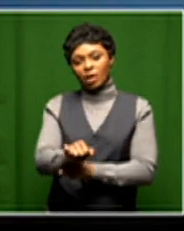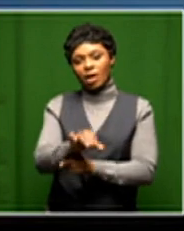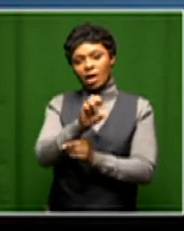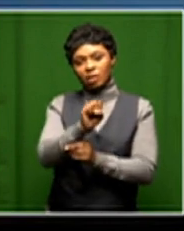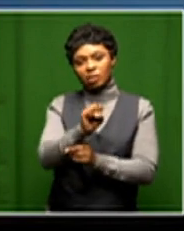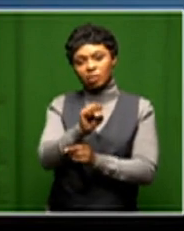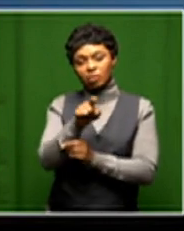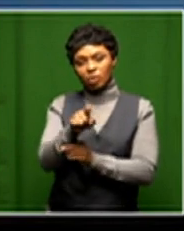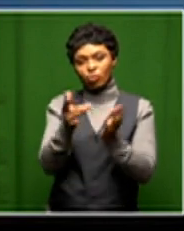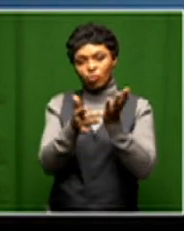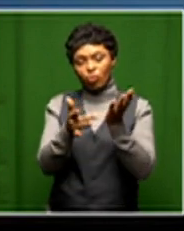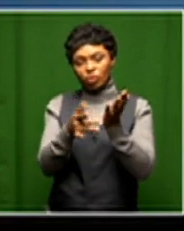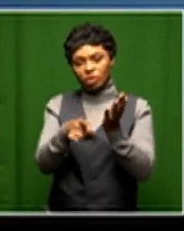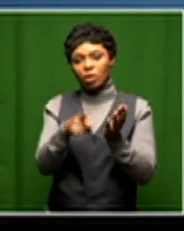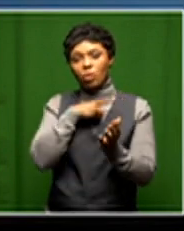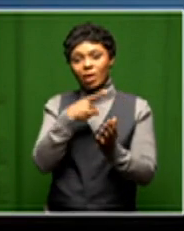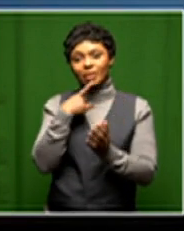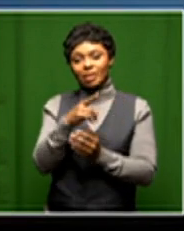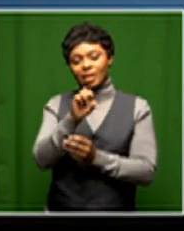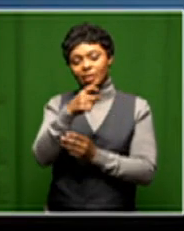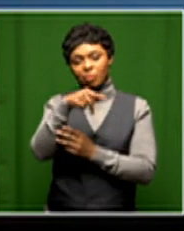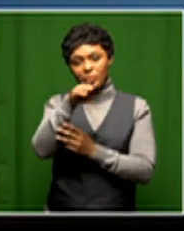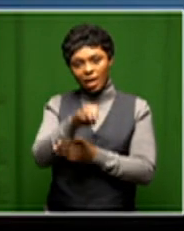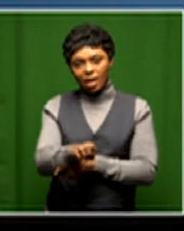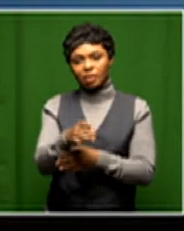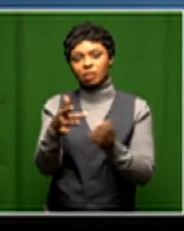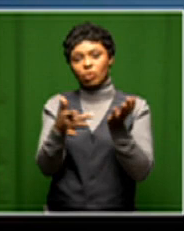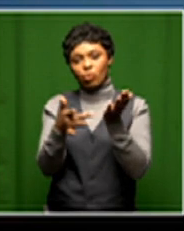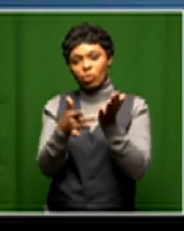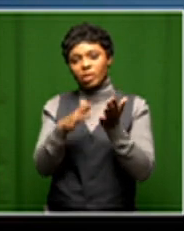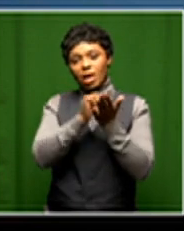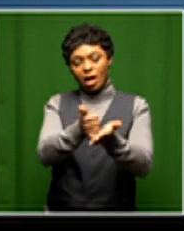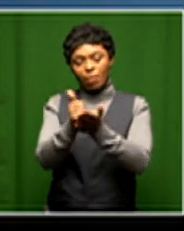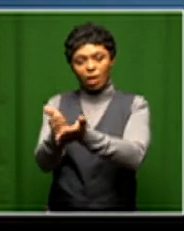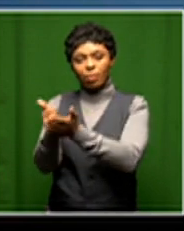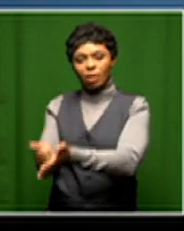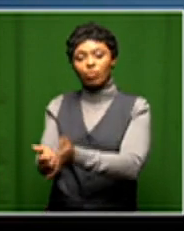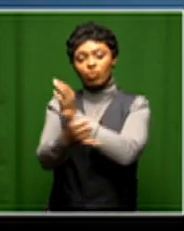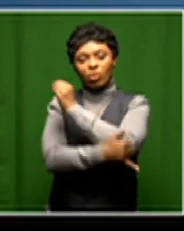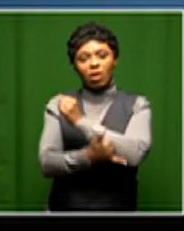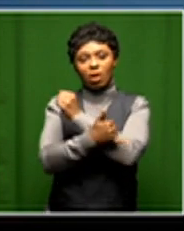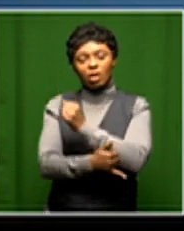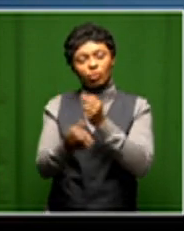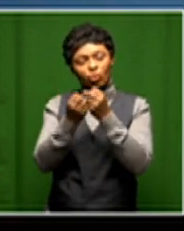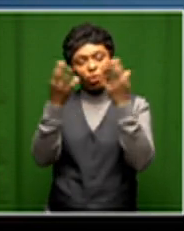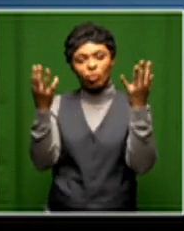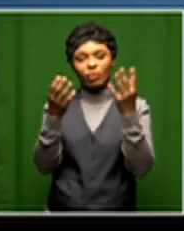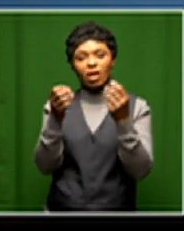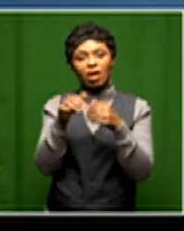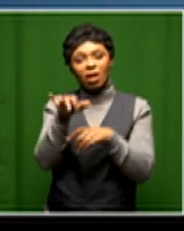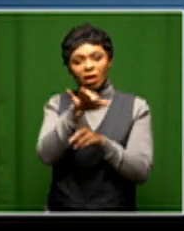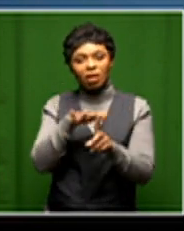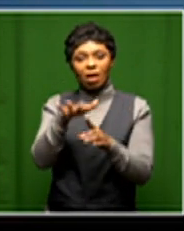Development Foundation. He says space science and technology will help the country in many areas, including health,